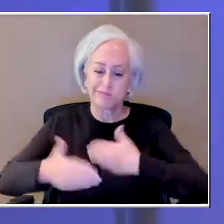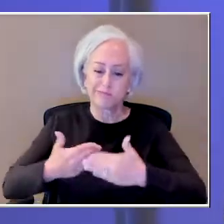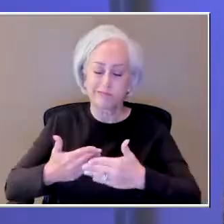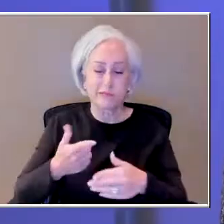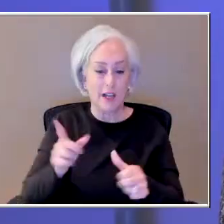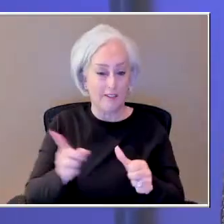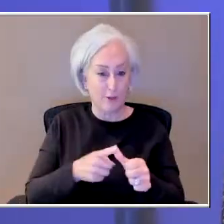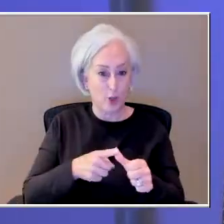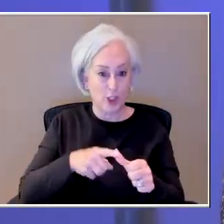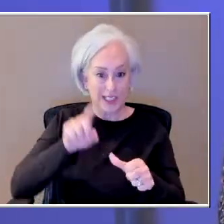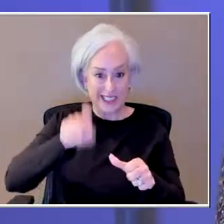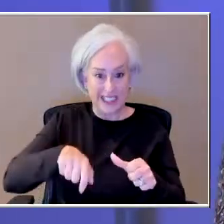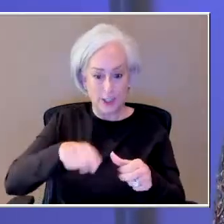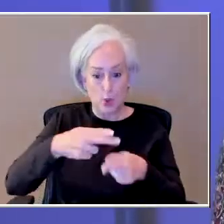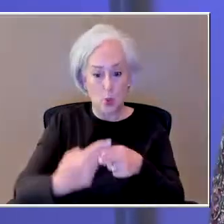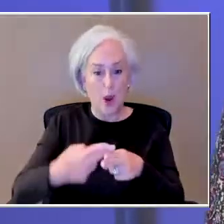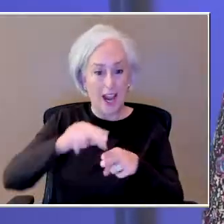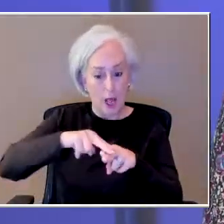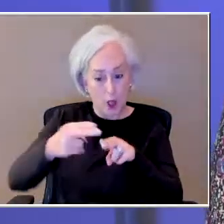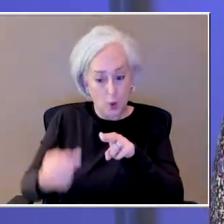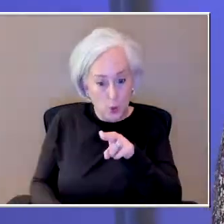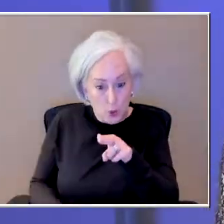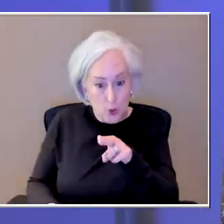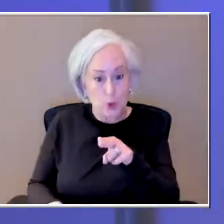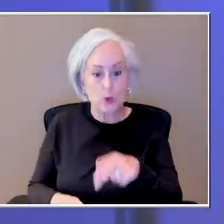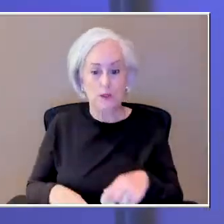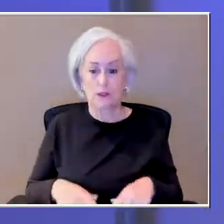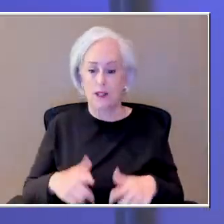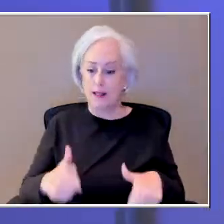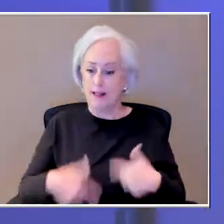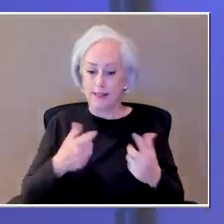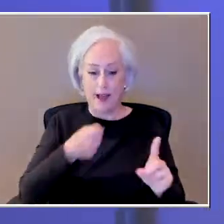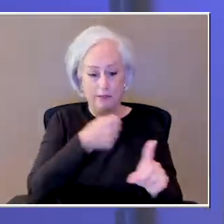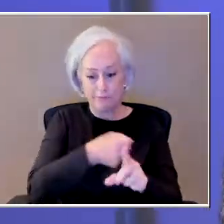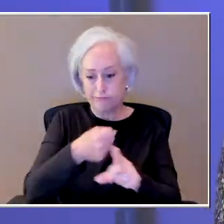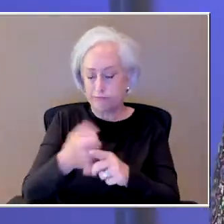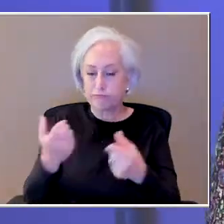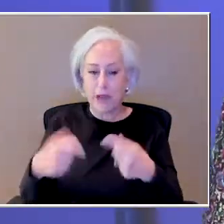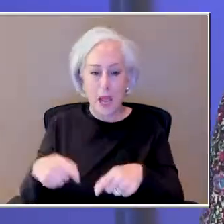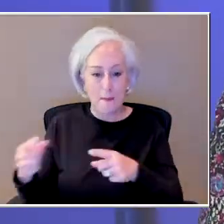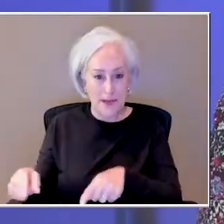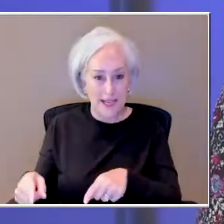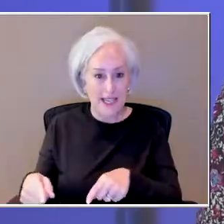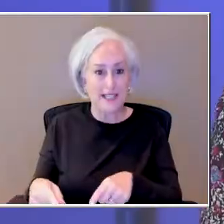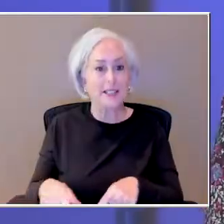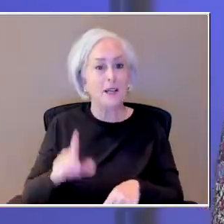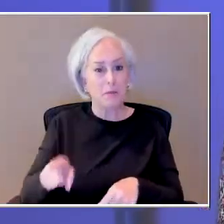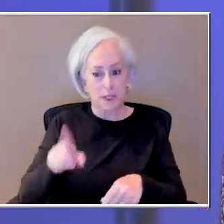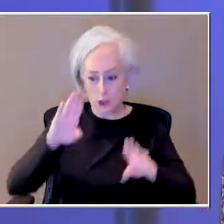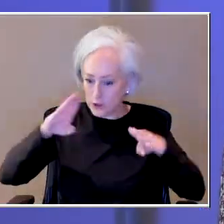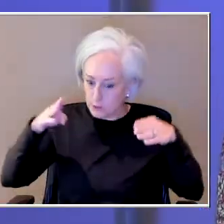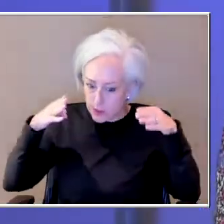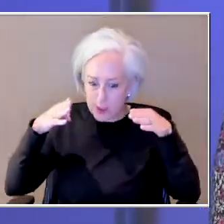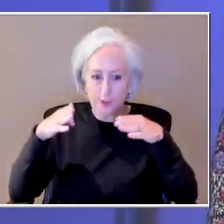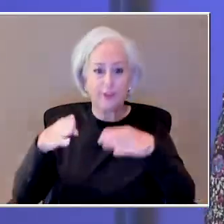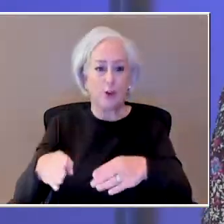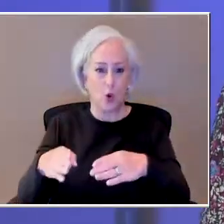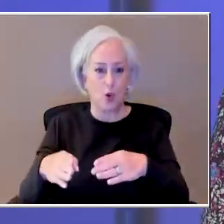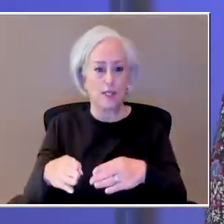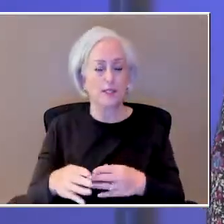other things and had life happen. But she was definitely, dedicated, which a lot of